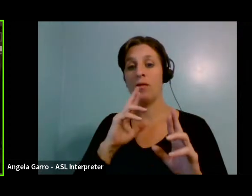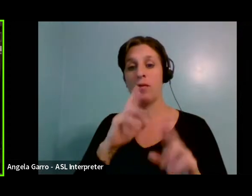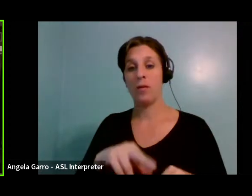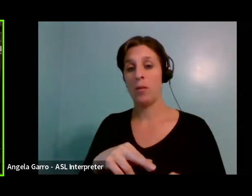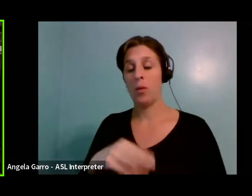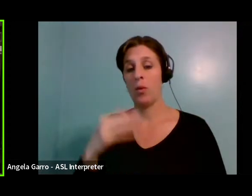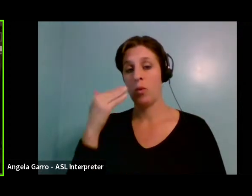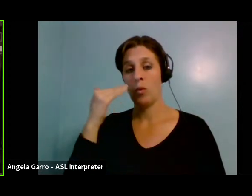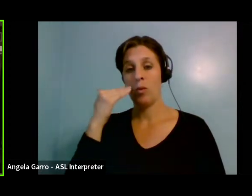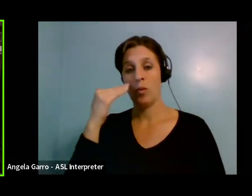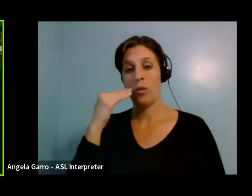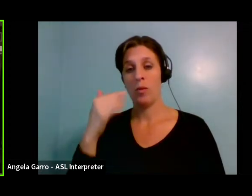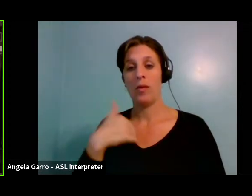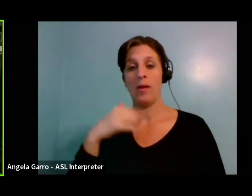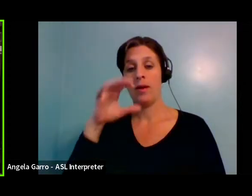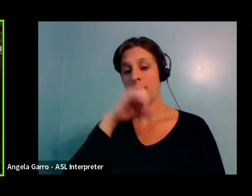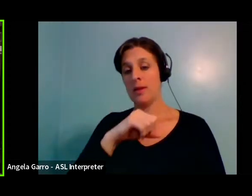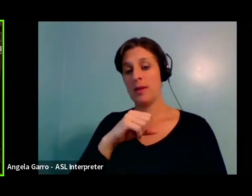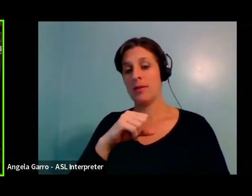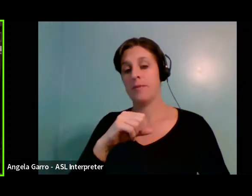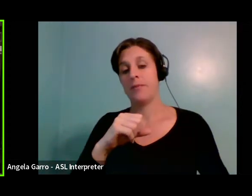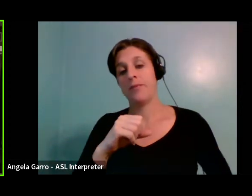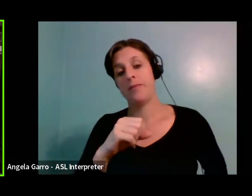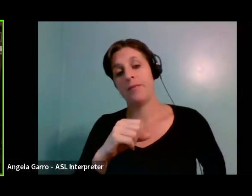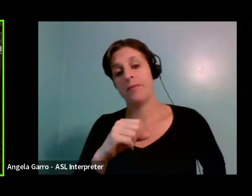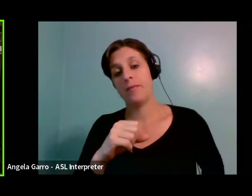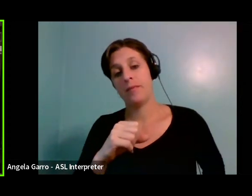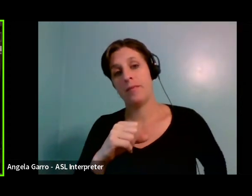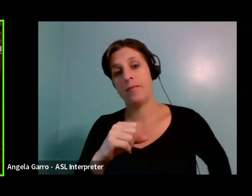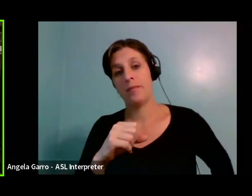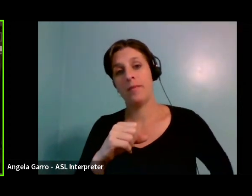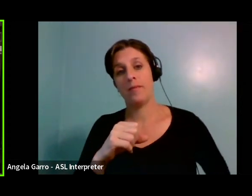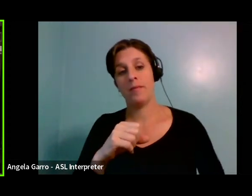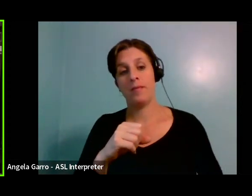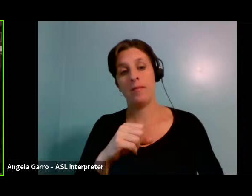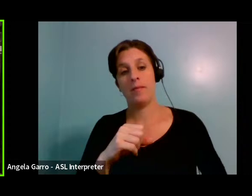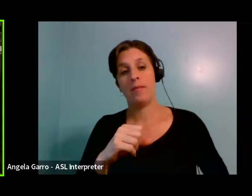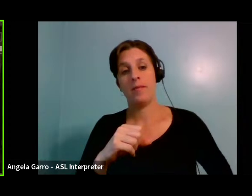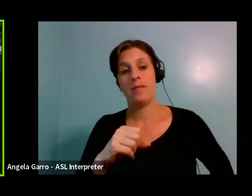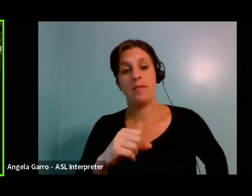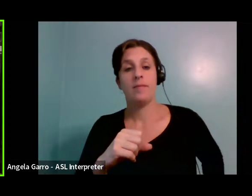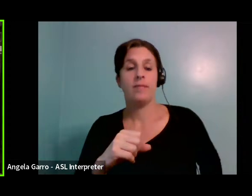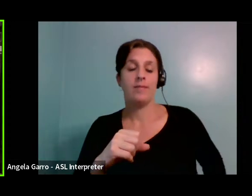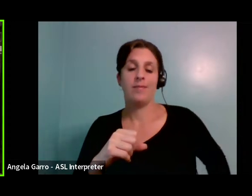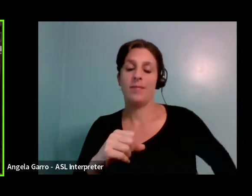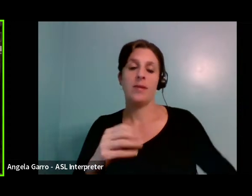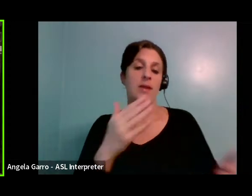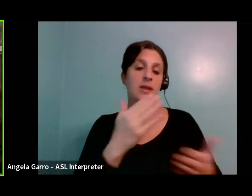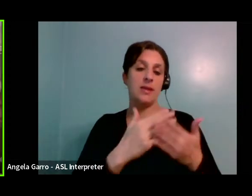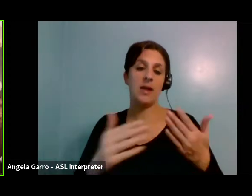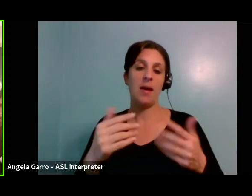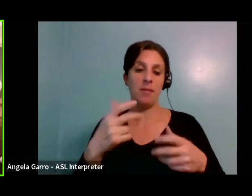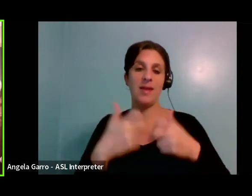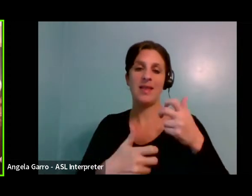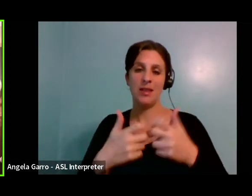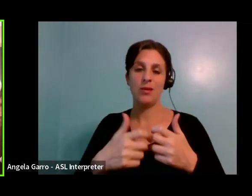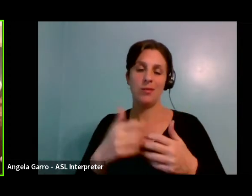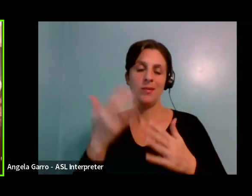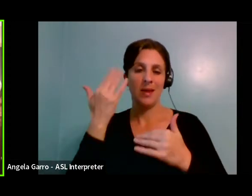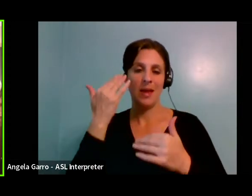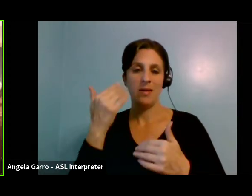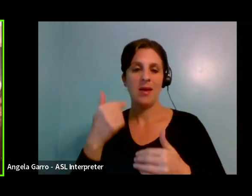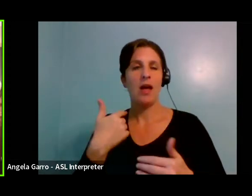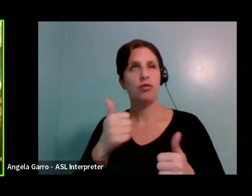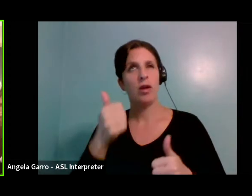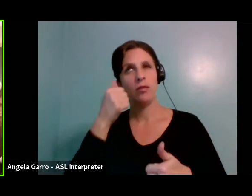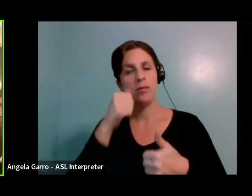know, I guess some of the issues were to be expected because I was trying to recall, it seemed as though we were